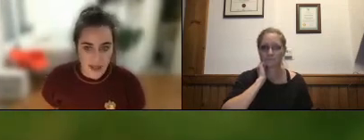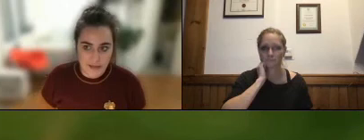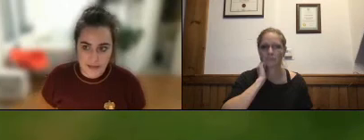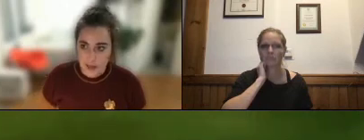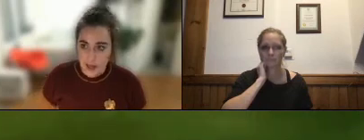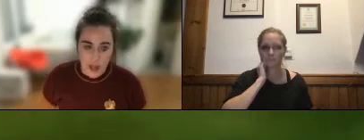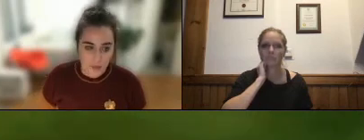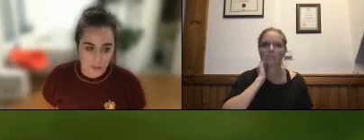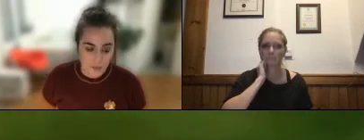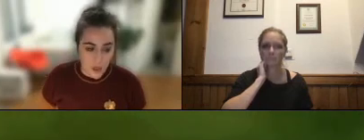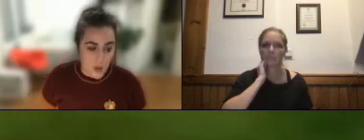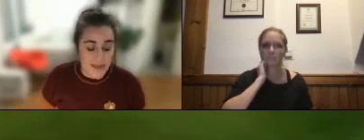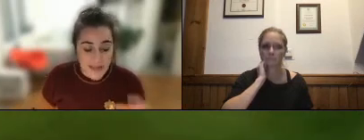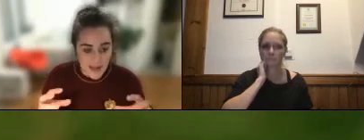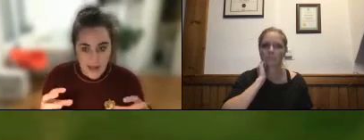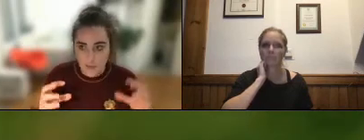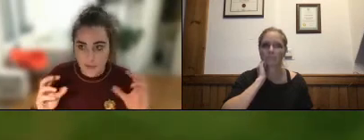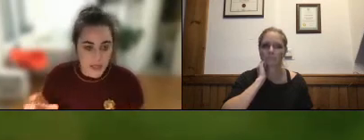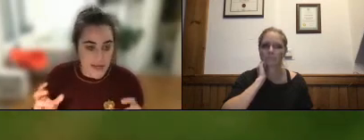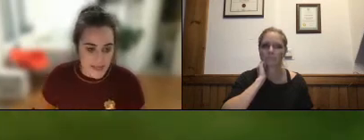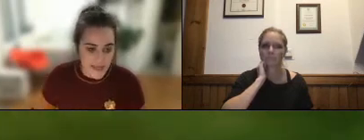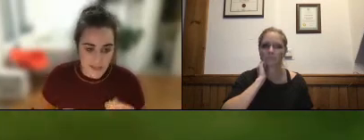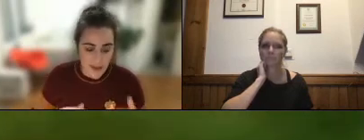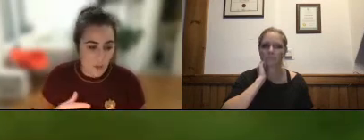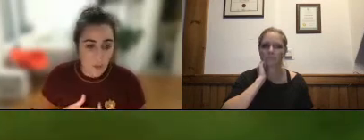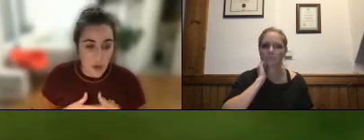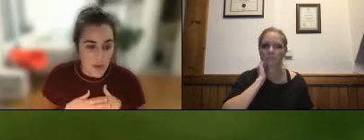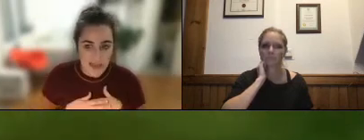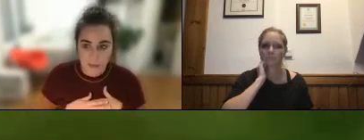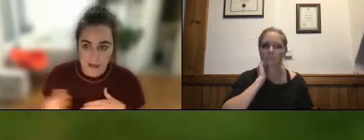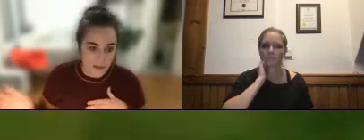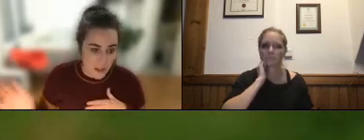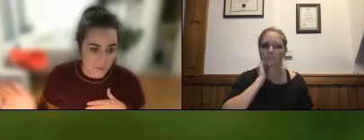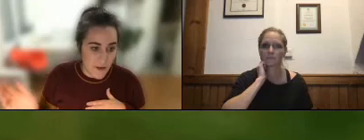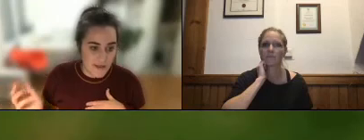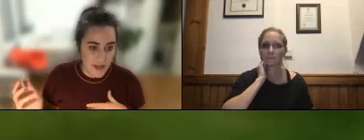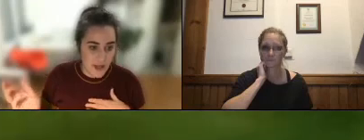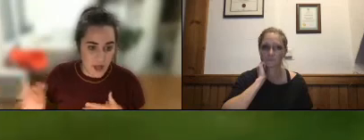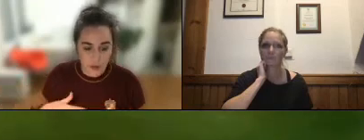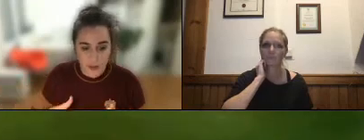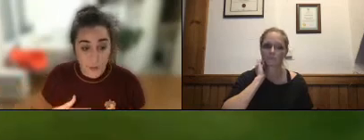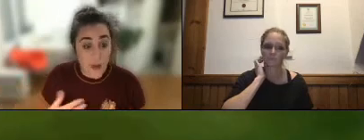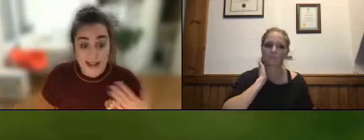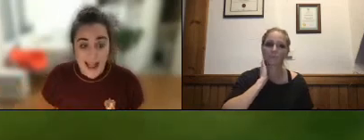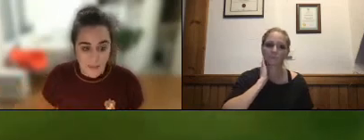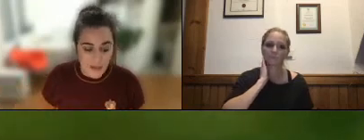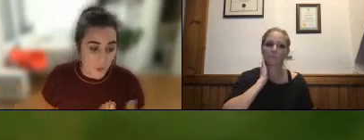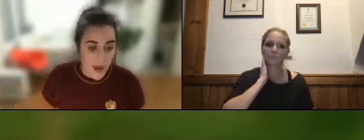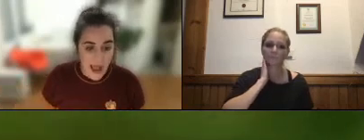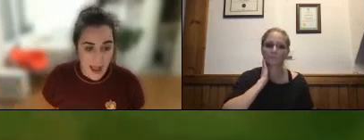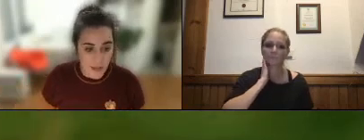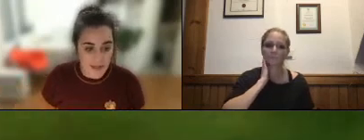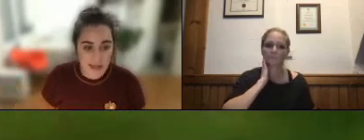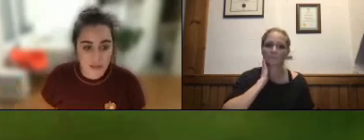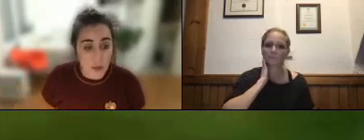yet is exactly like precise details about who it's happening to faster, like when it happens, why